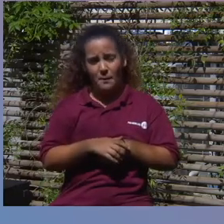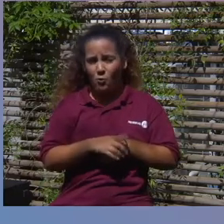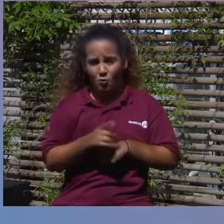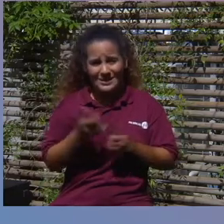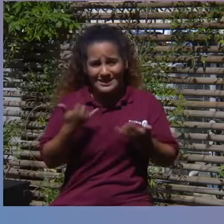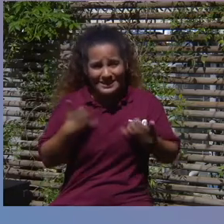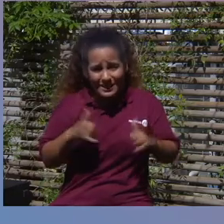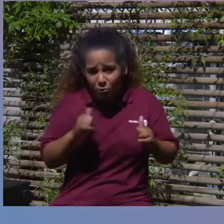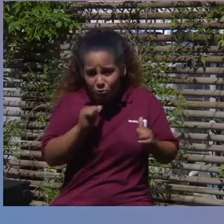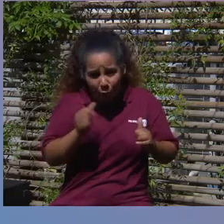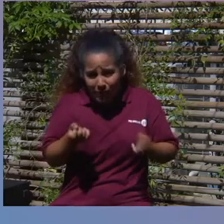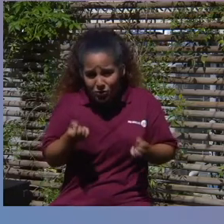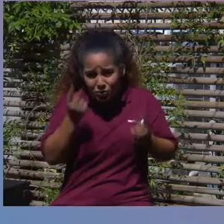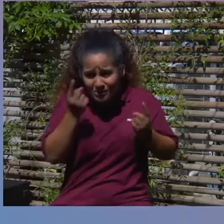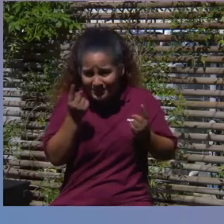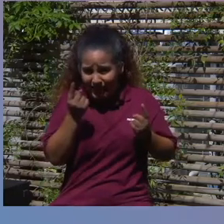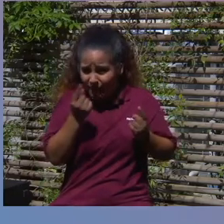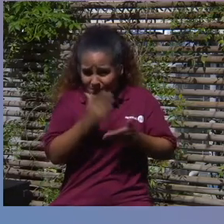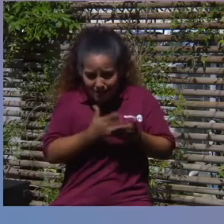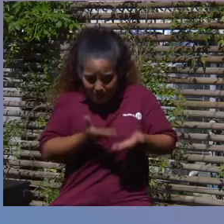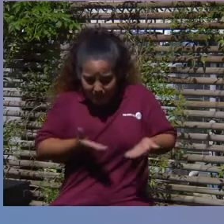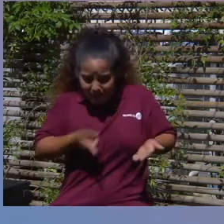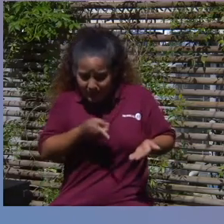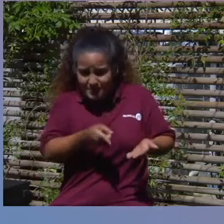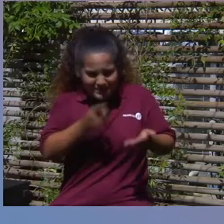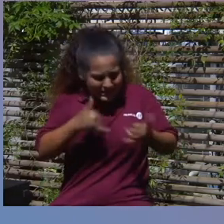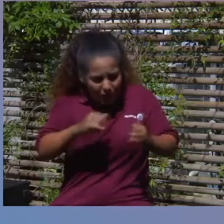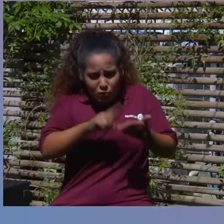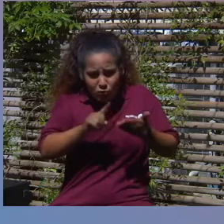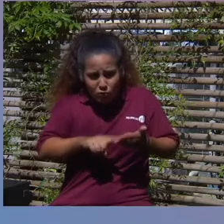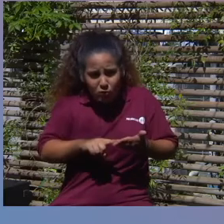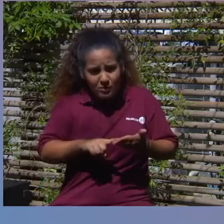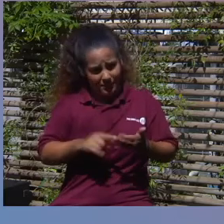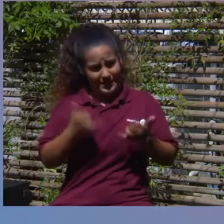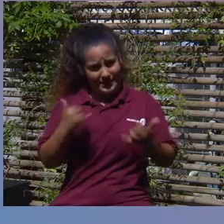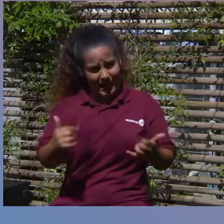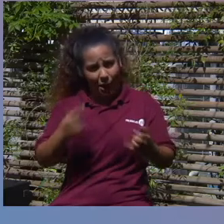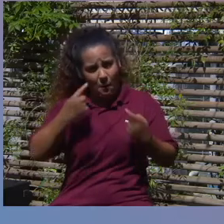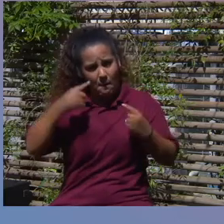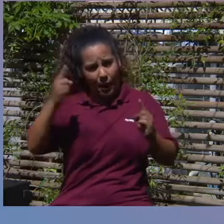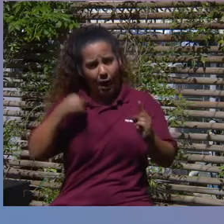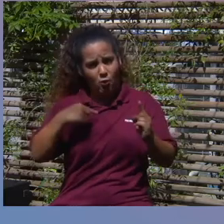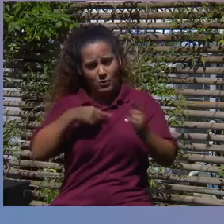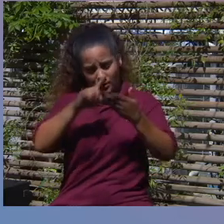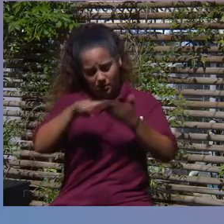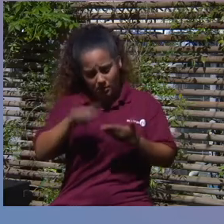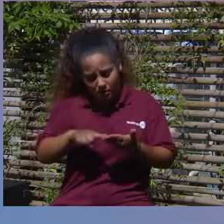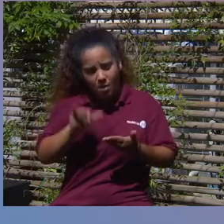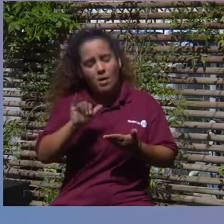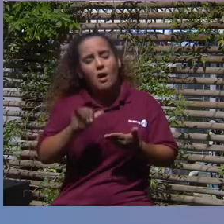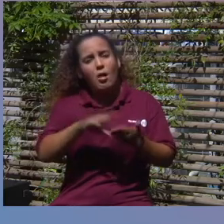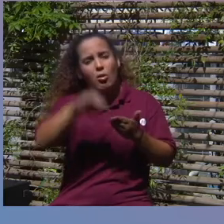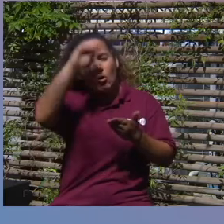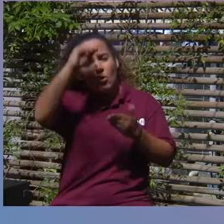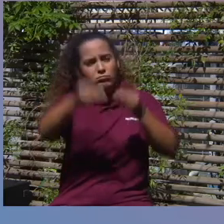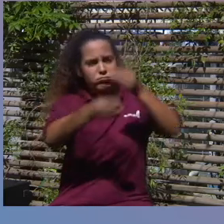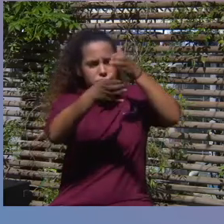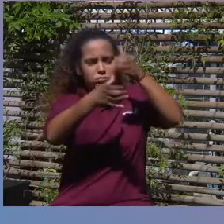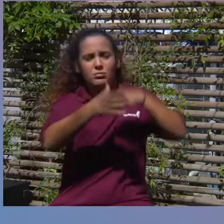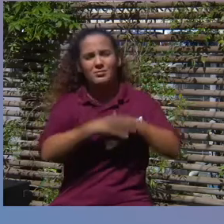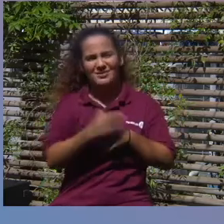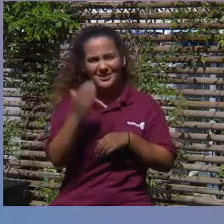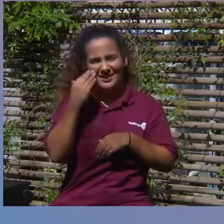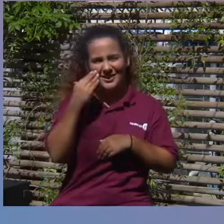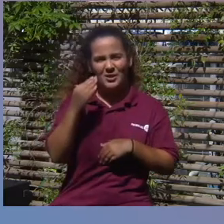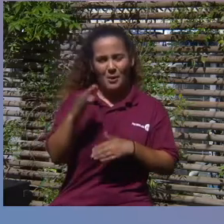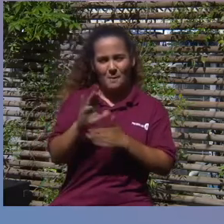understand yet. We're still coming into the age of real knowledge. You know, it's why I like those movies like